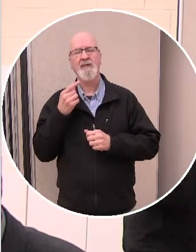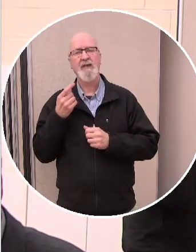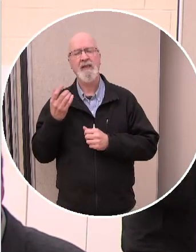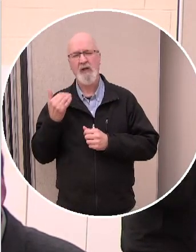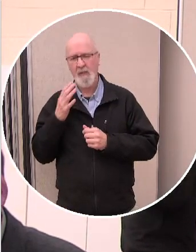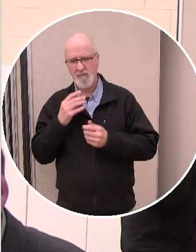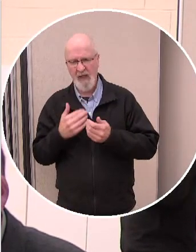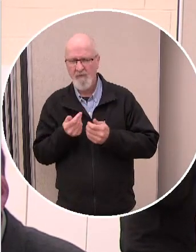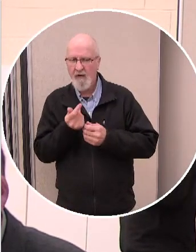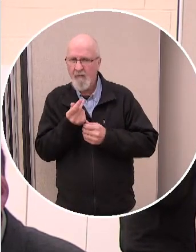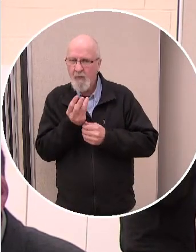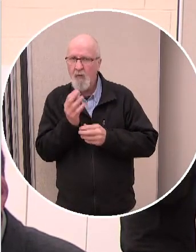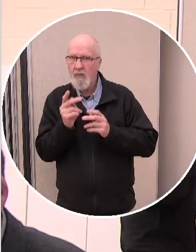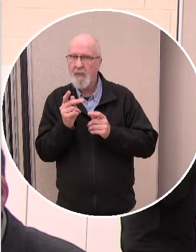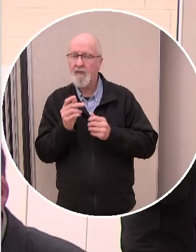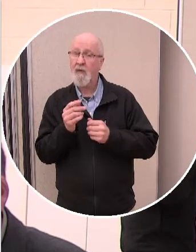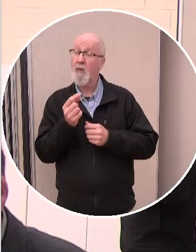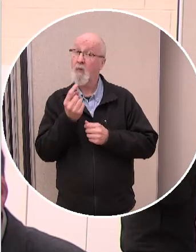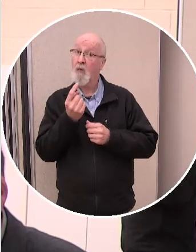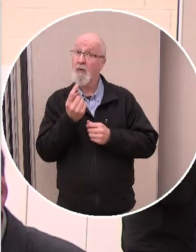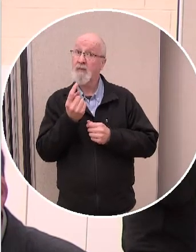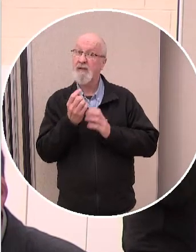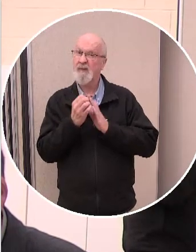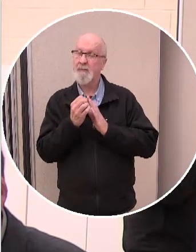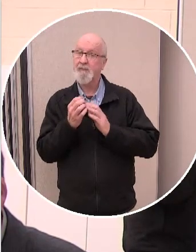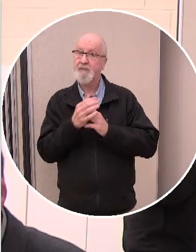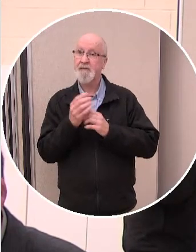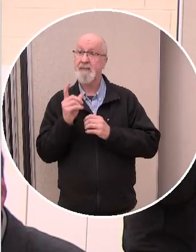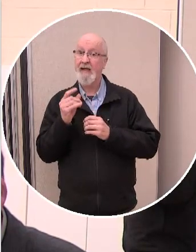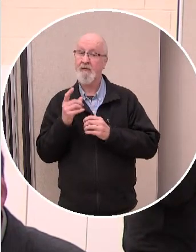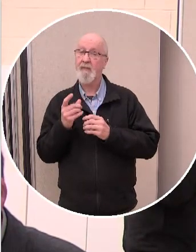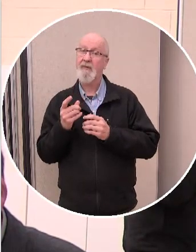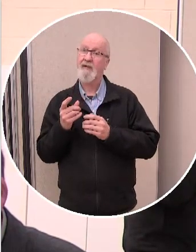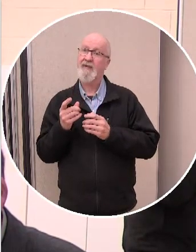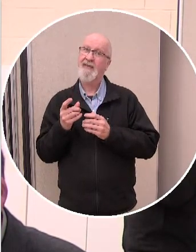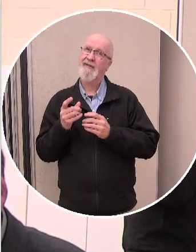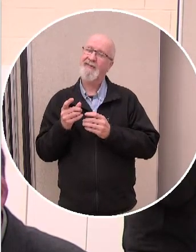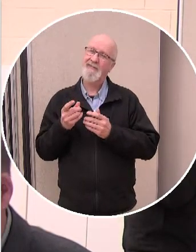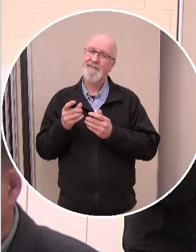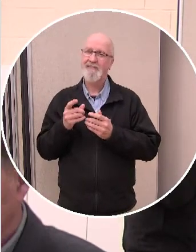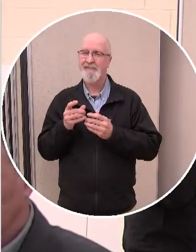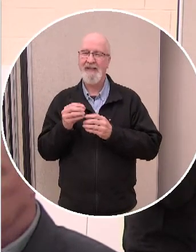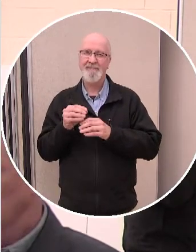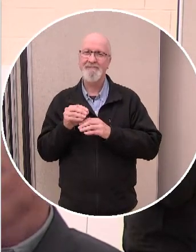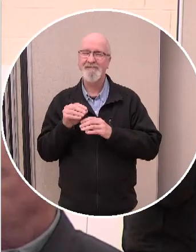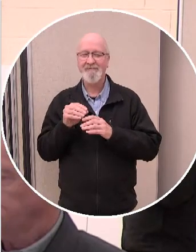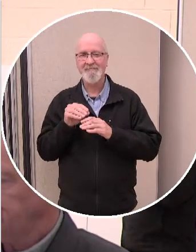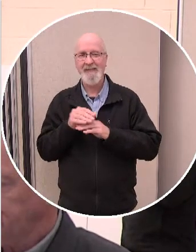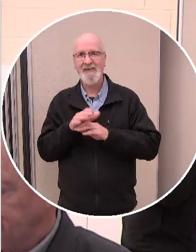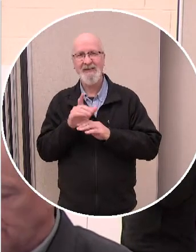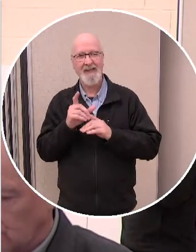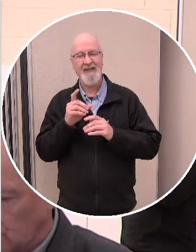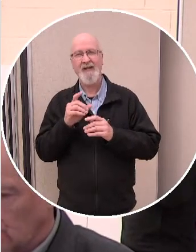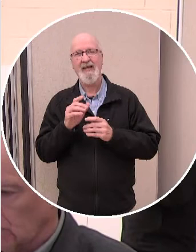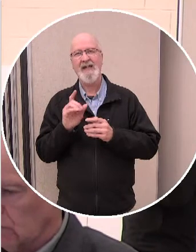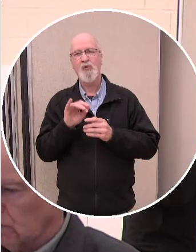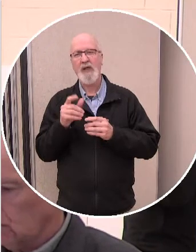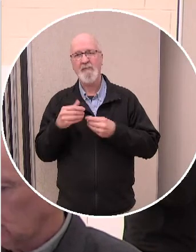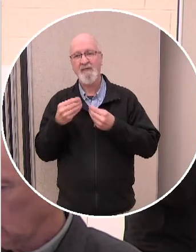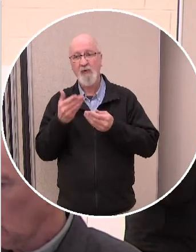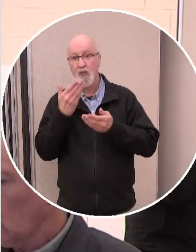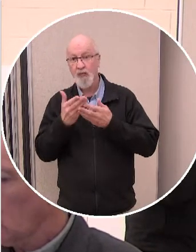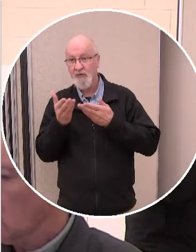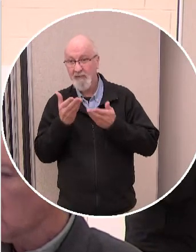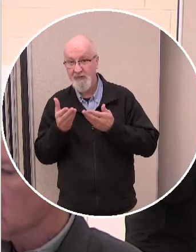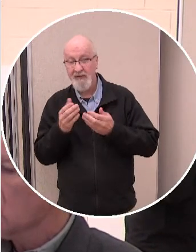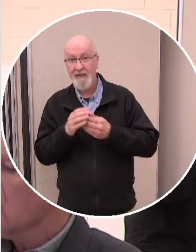items, including this one, that have an impact on the delivery of education, and keeping attention on them is really